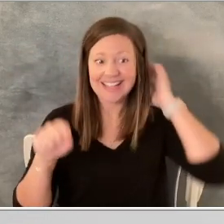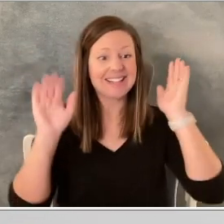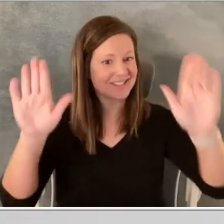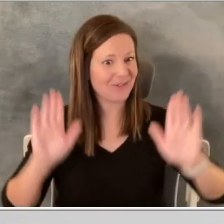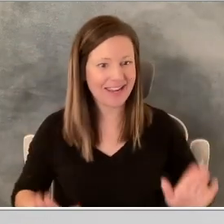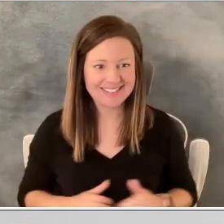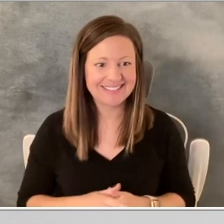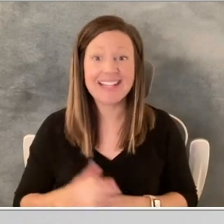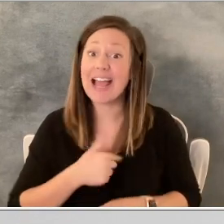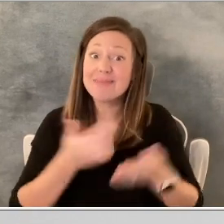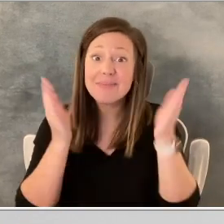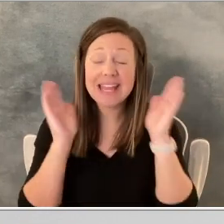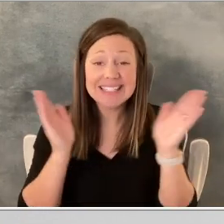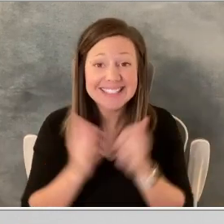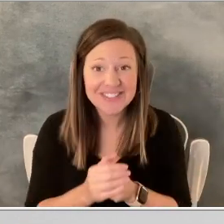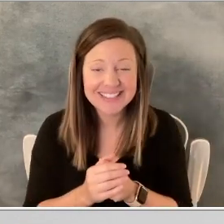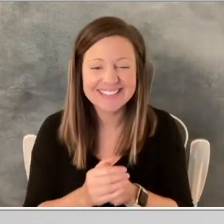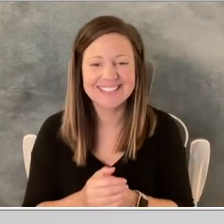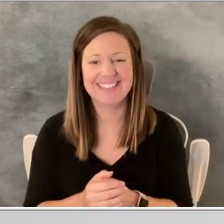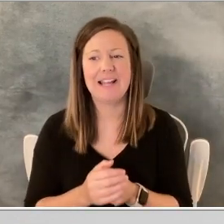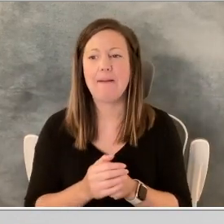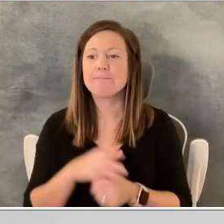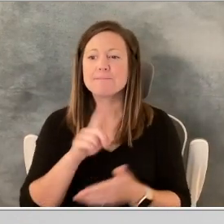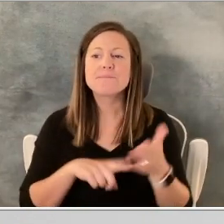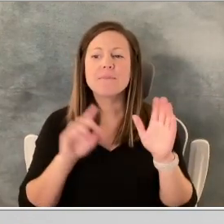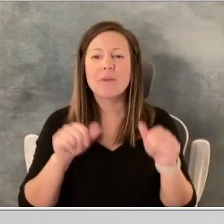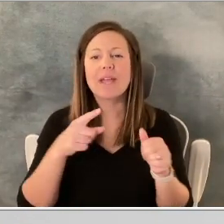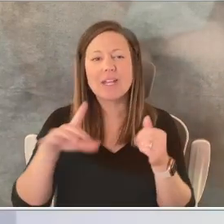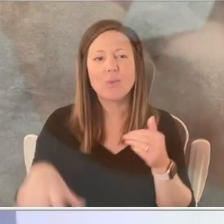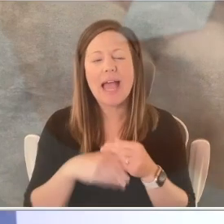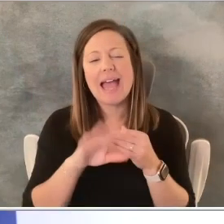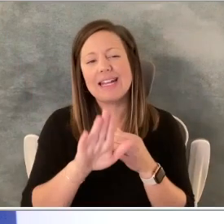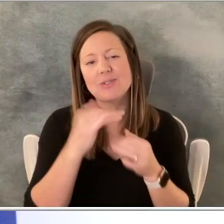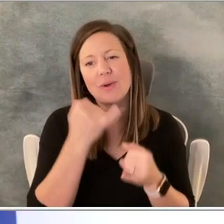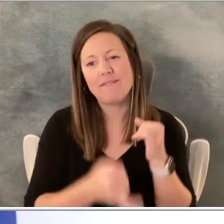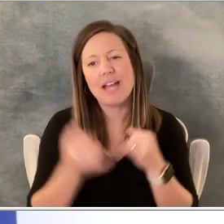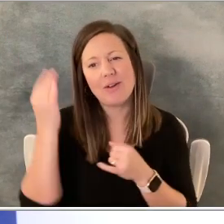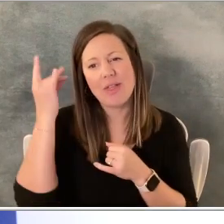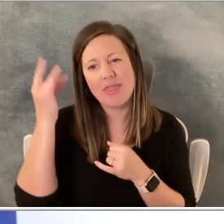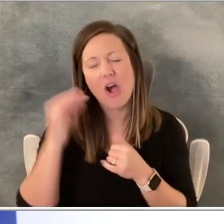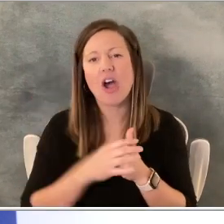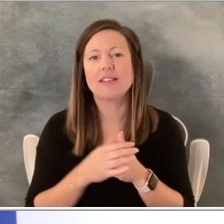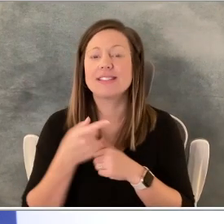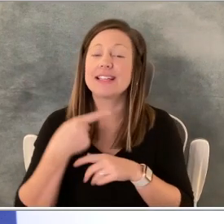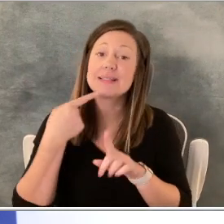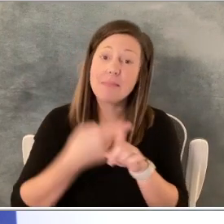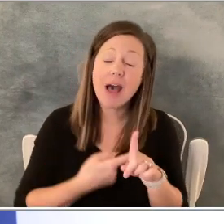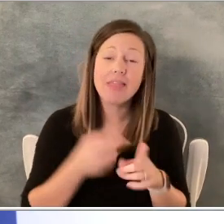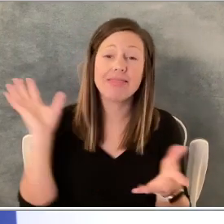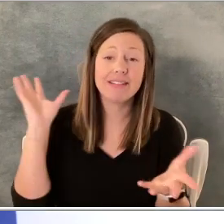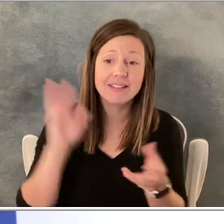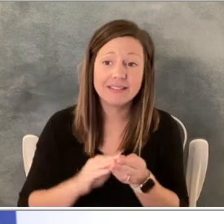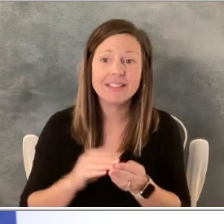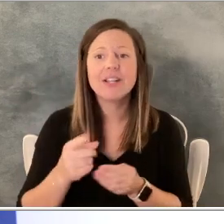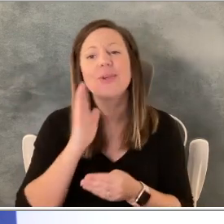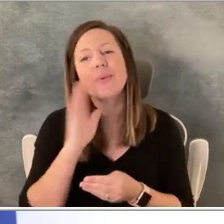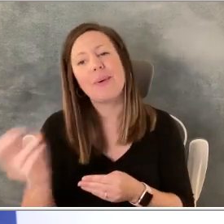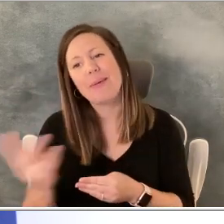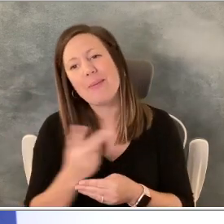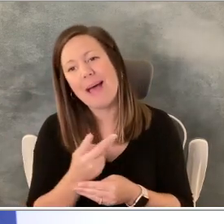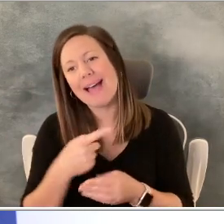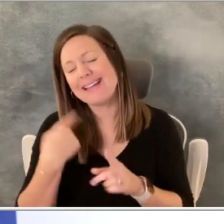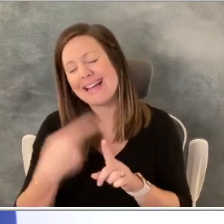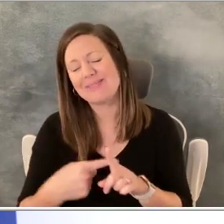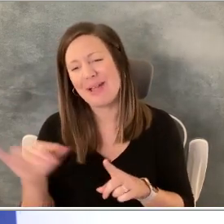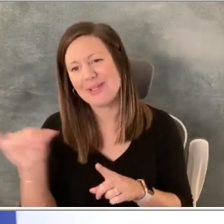attention. What can you add to that as we wrap up this, prostate cancer month here in September? Although you'll be back next month with another